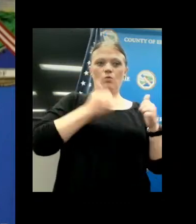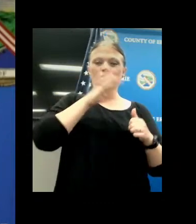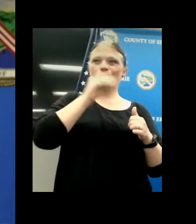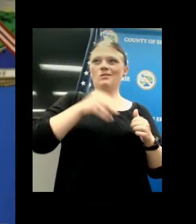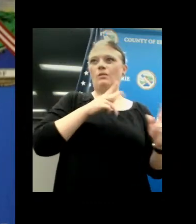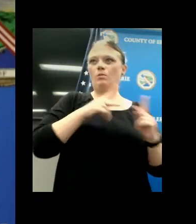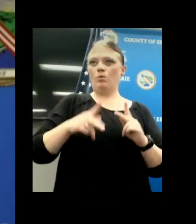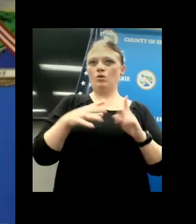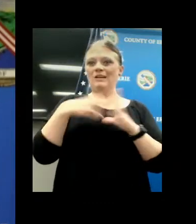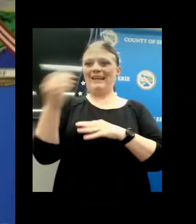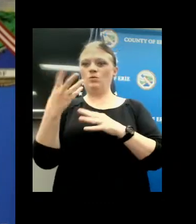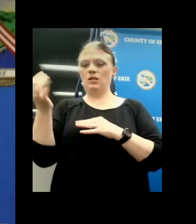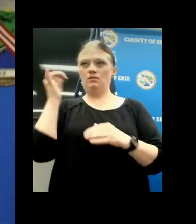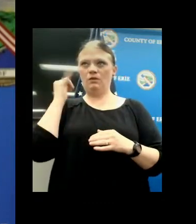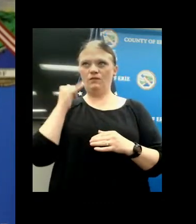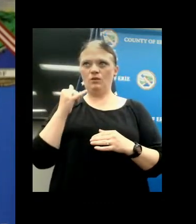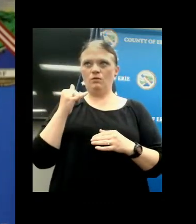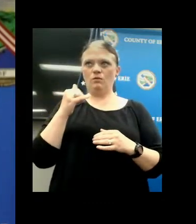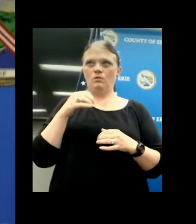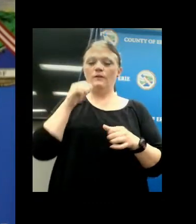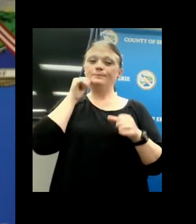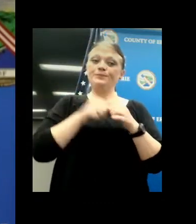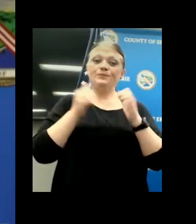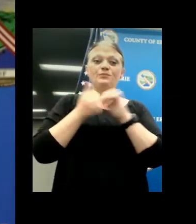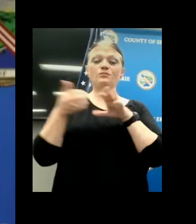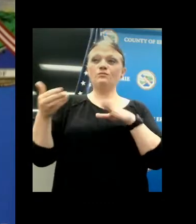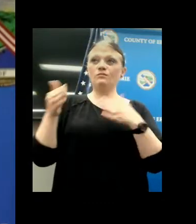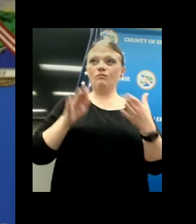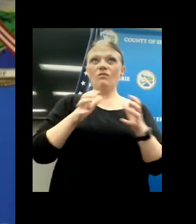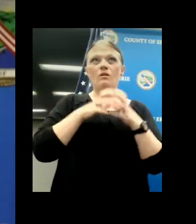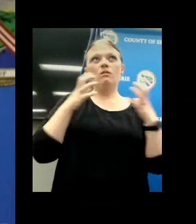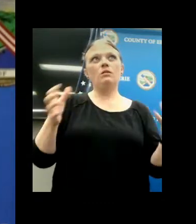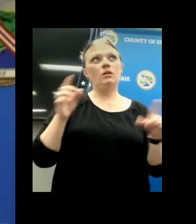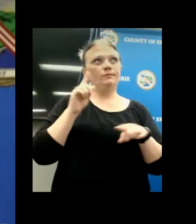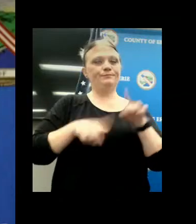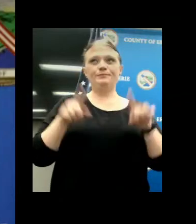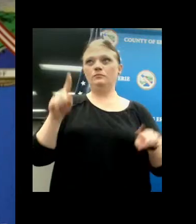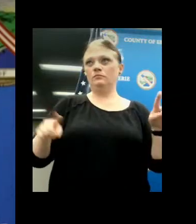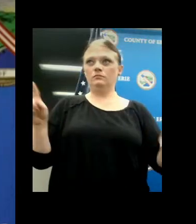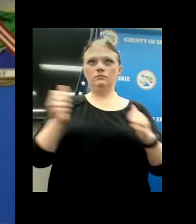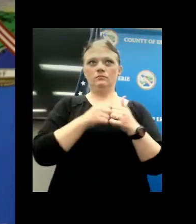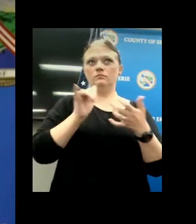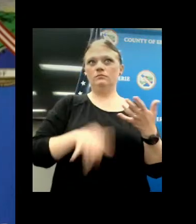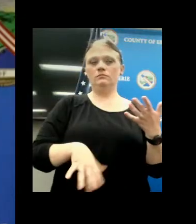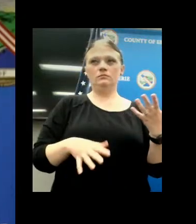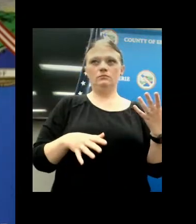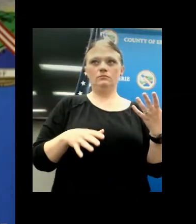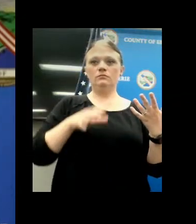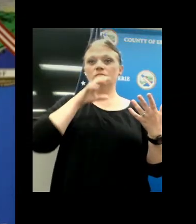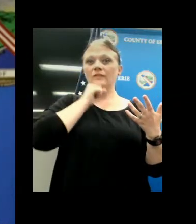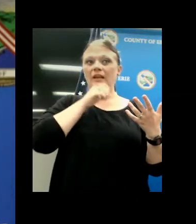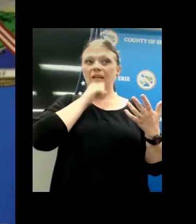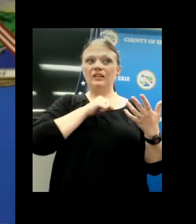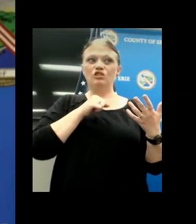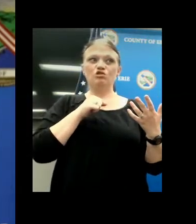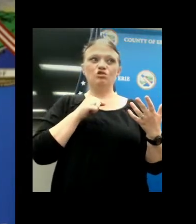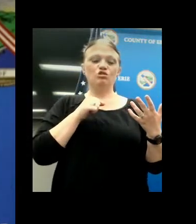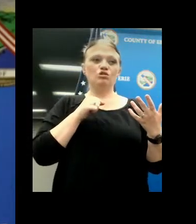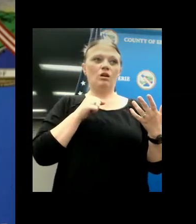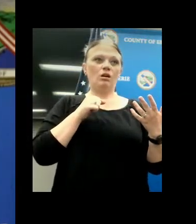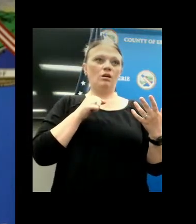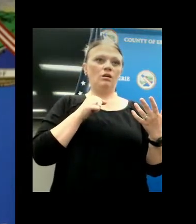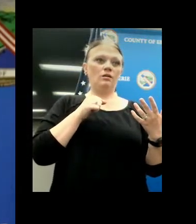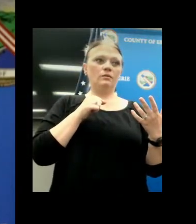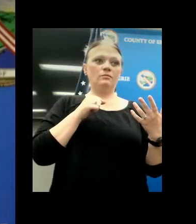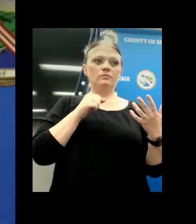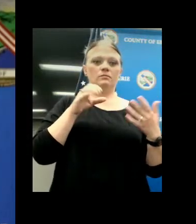lived outside the city of Buffalo. So remember, with deaths, there are a lot of different variables with that. There is age, there